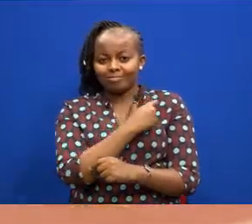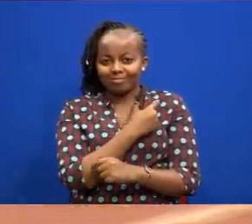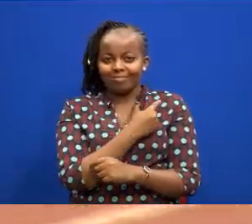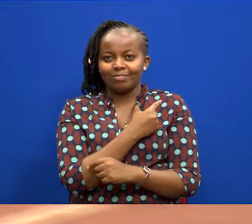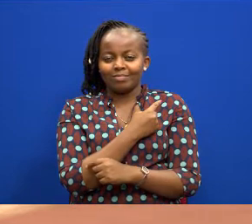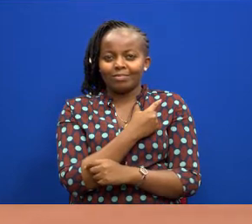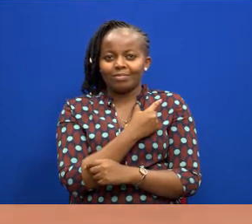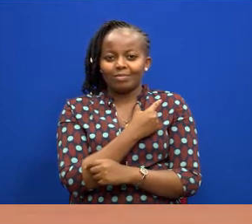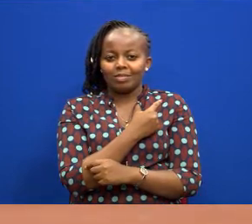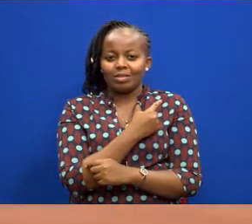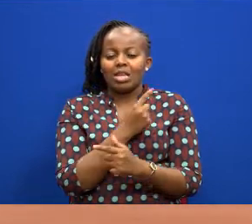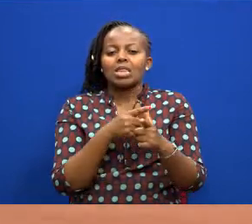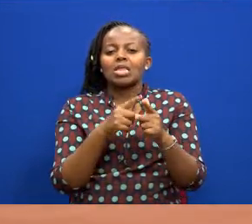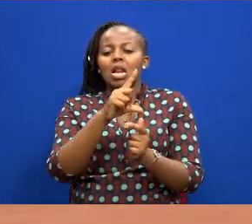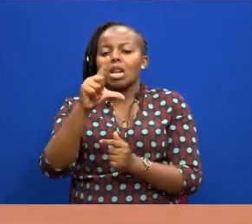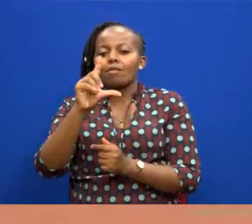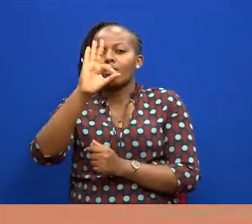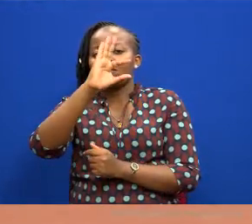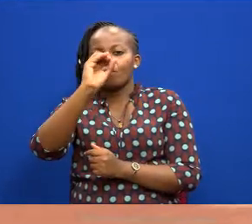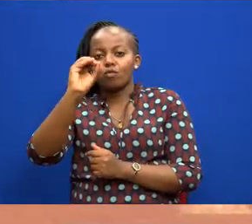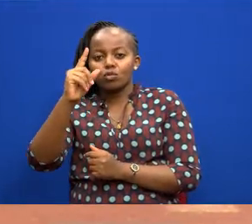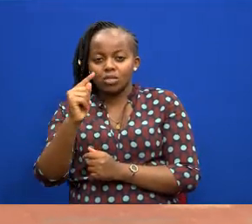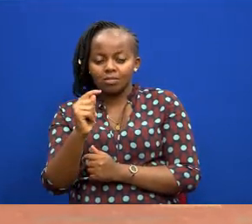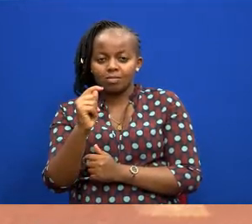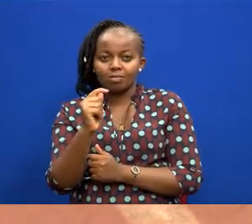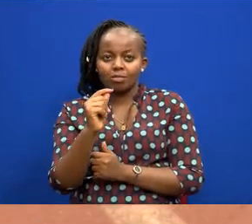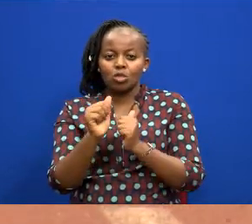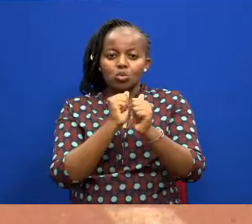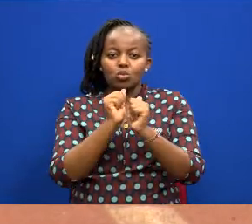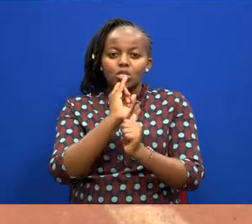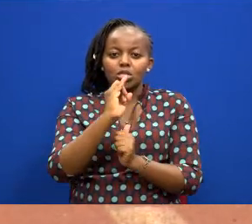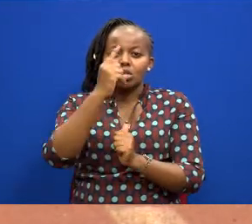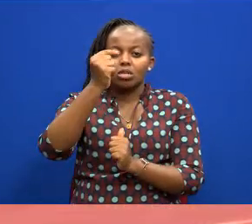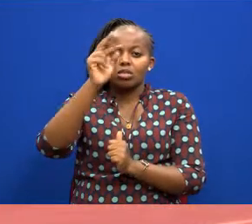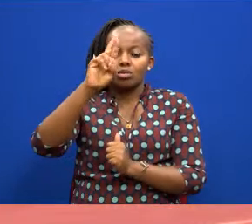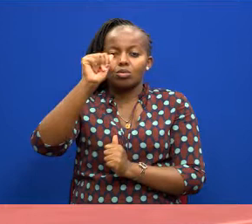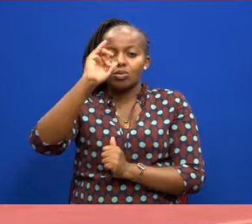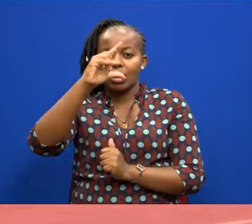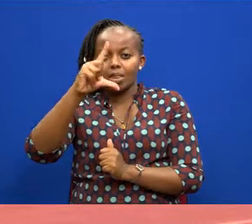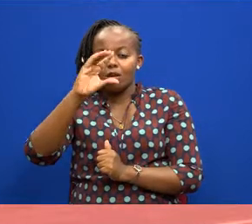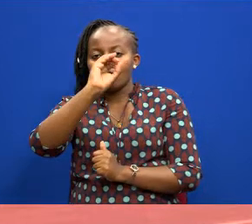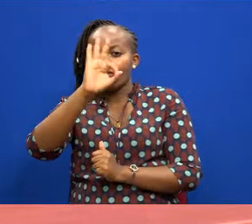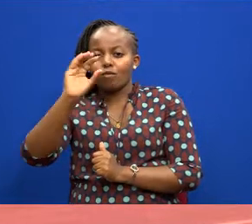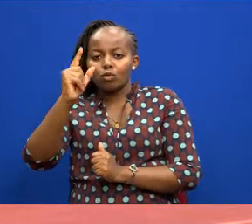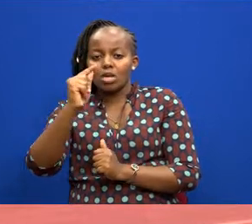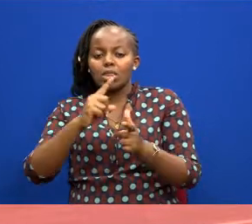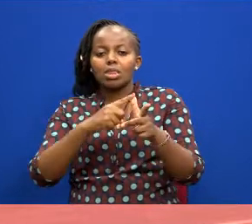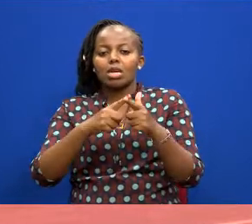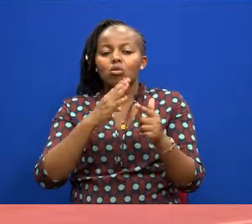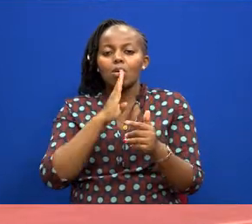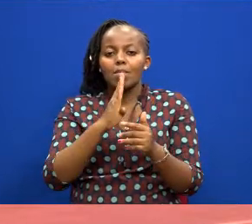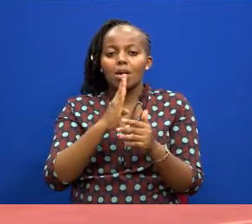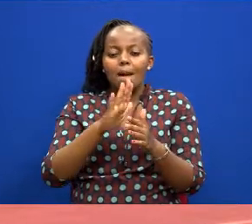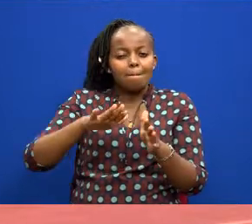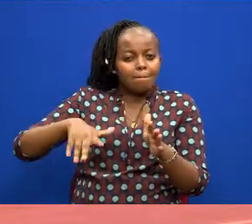Okay? Now, your left foot, which is your trailing foot, should be just slightly at